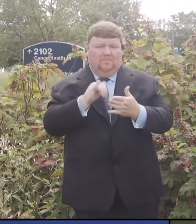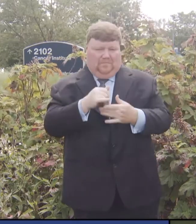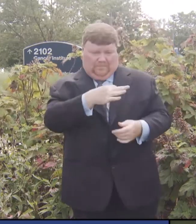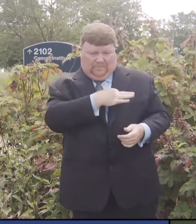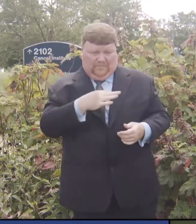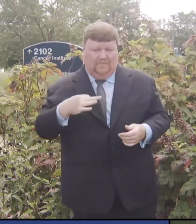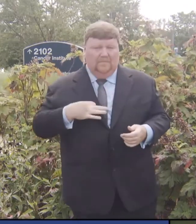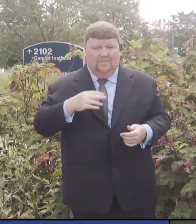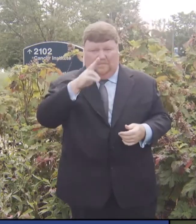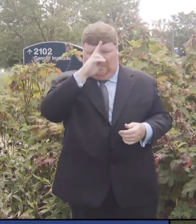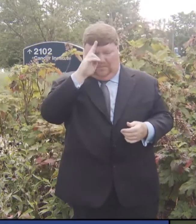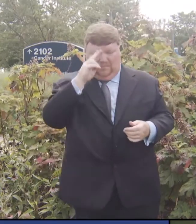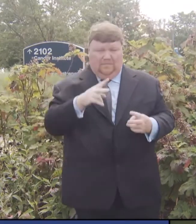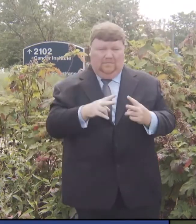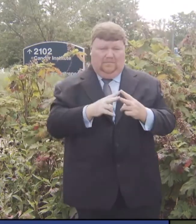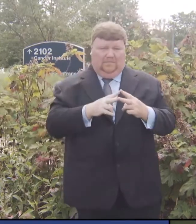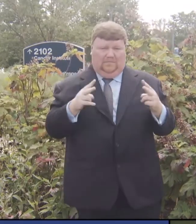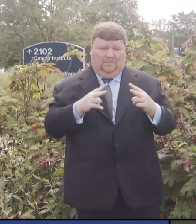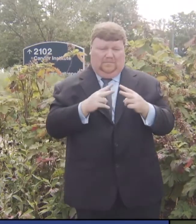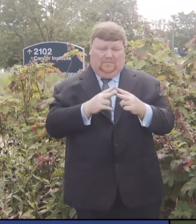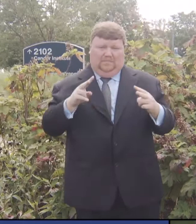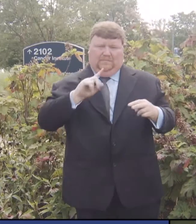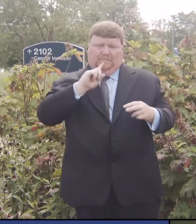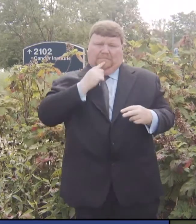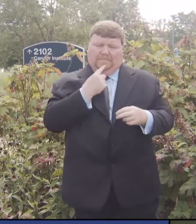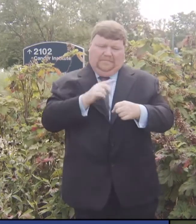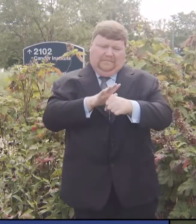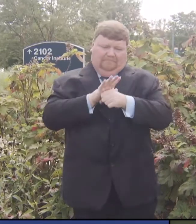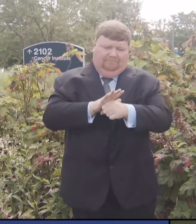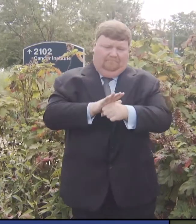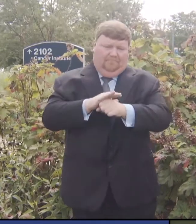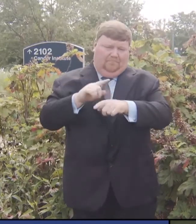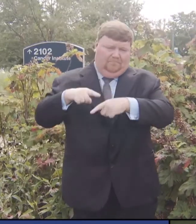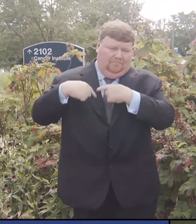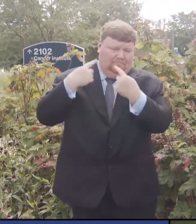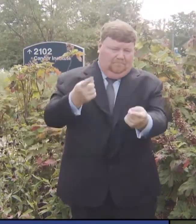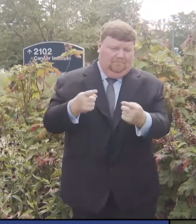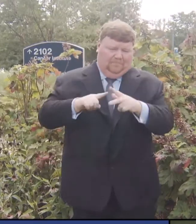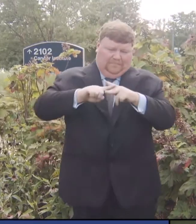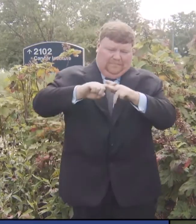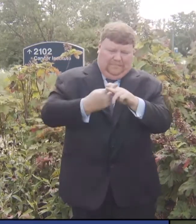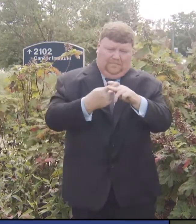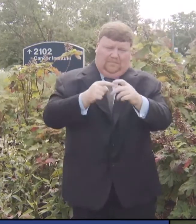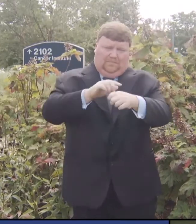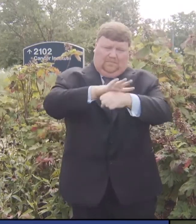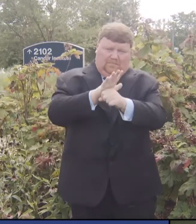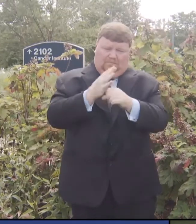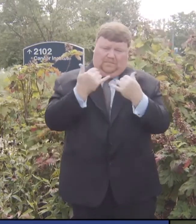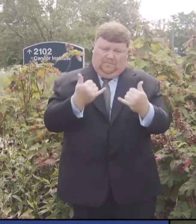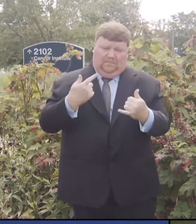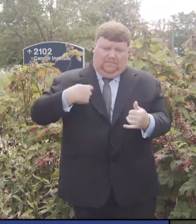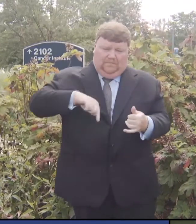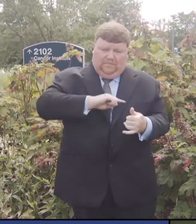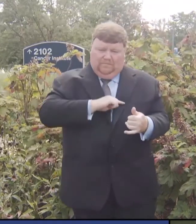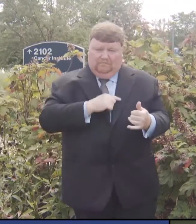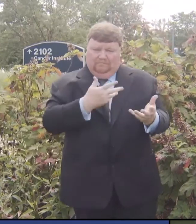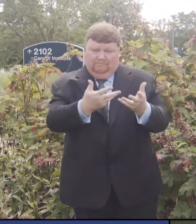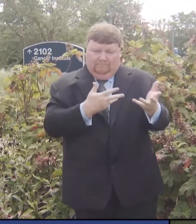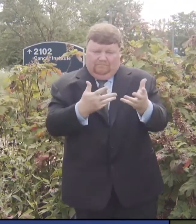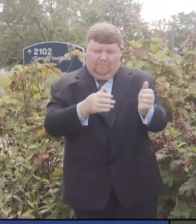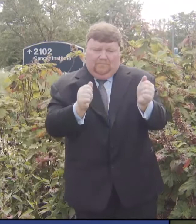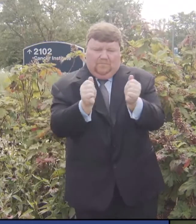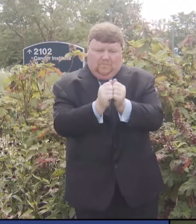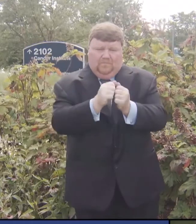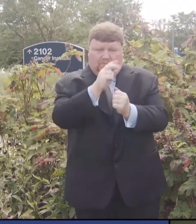staff have been under extreme pressure since the start of this pandemic. We're doing our best to work with hospitals and